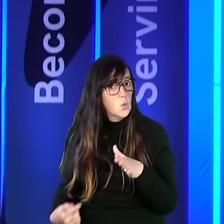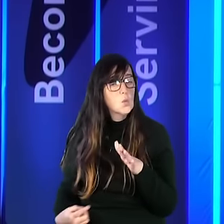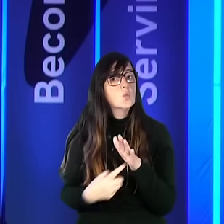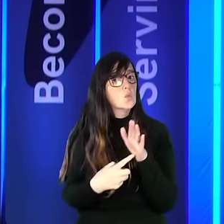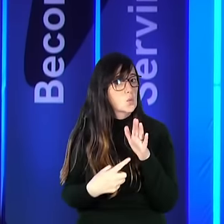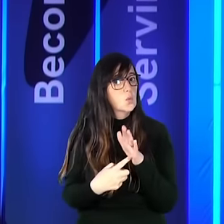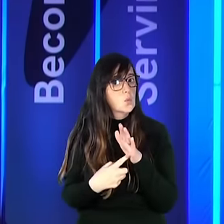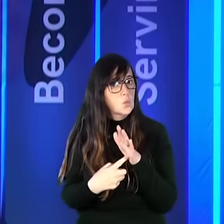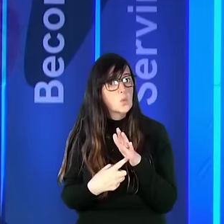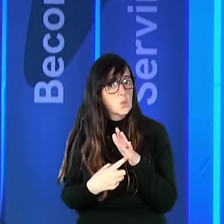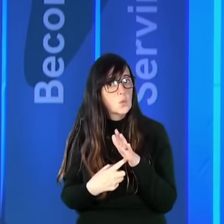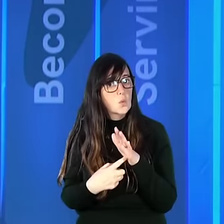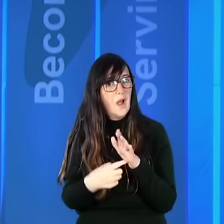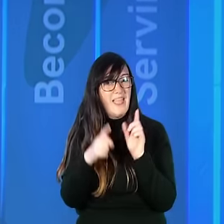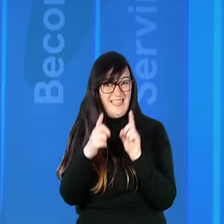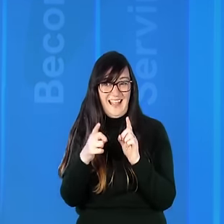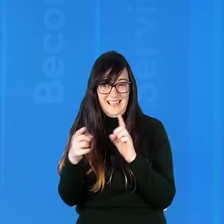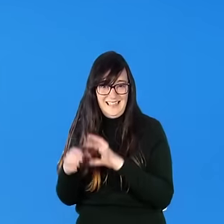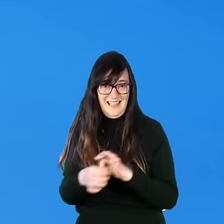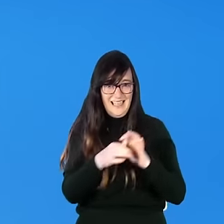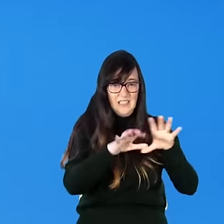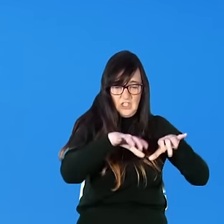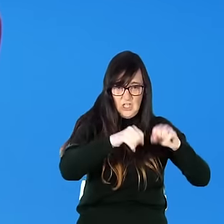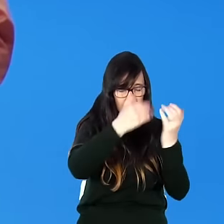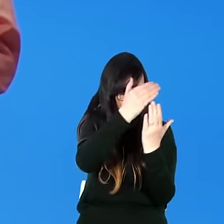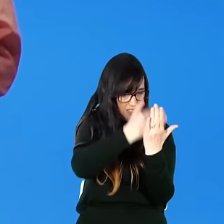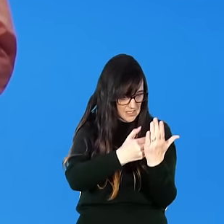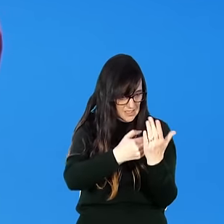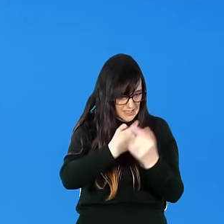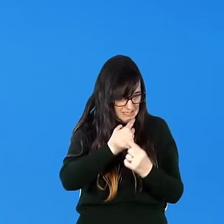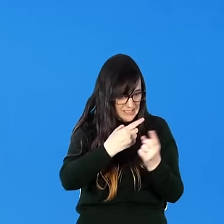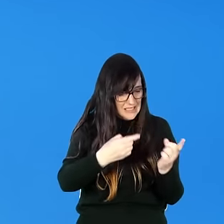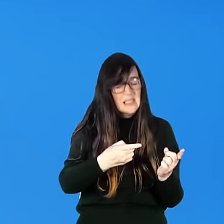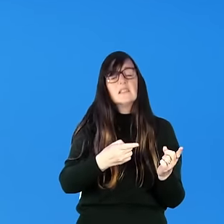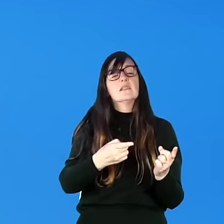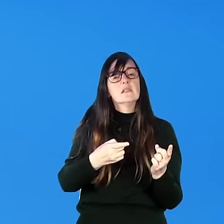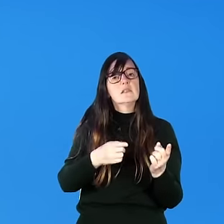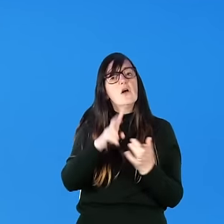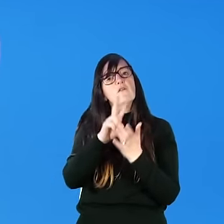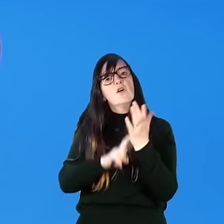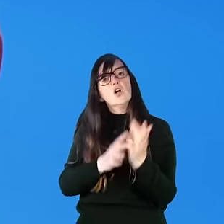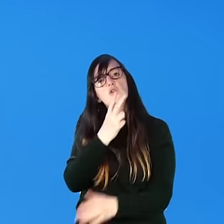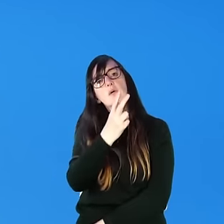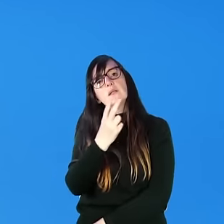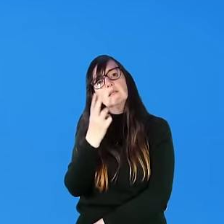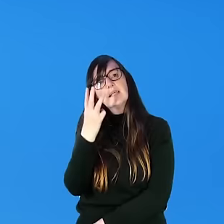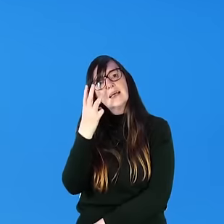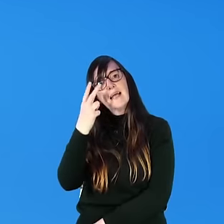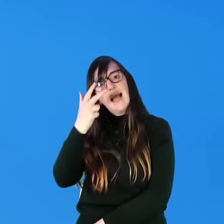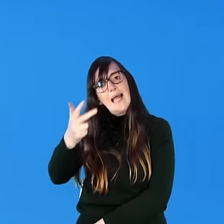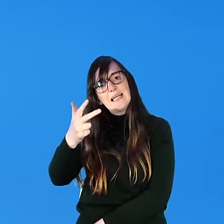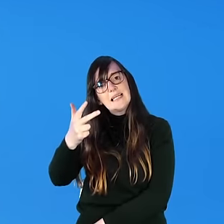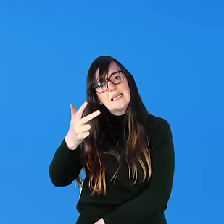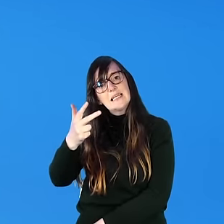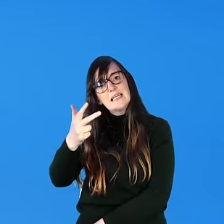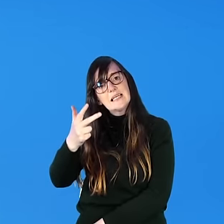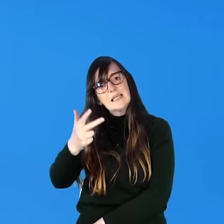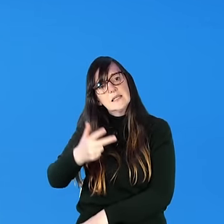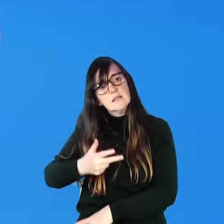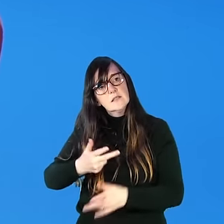over creation, says Genesis 1. One part of that authority, according to verse 28, is subduing the earth.